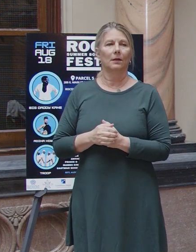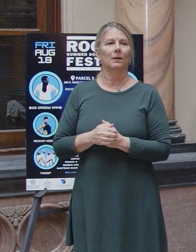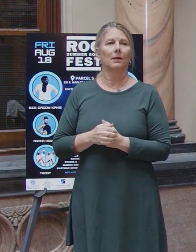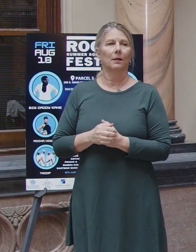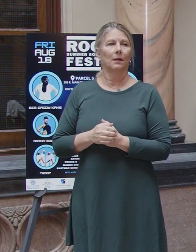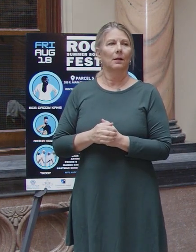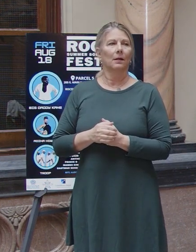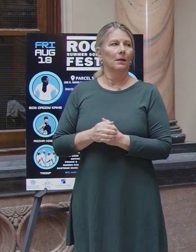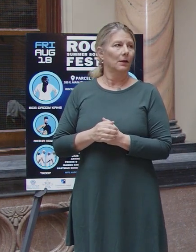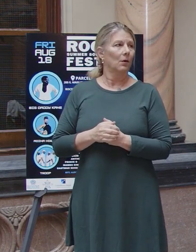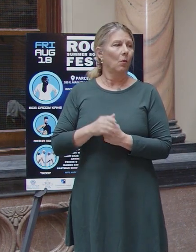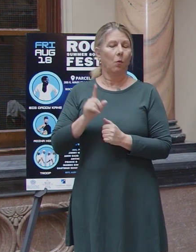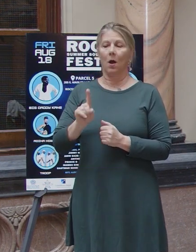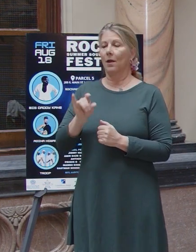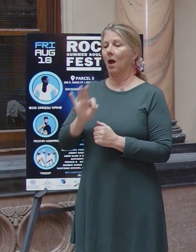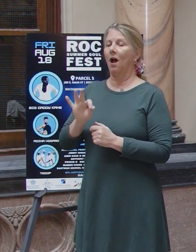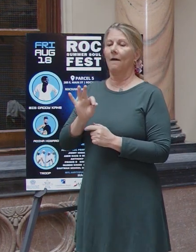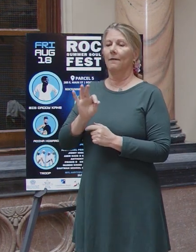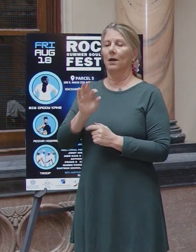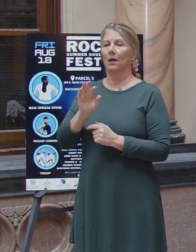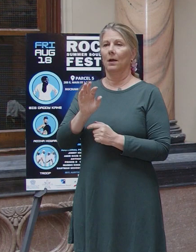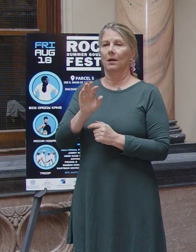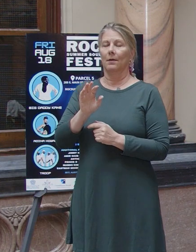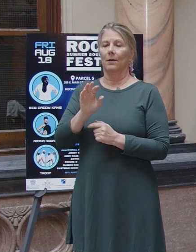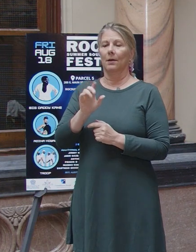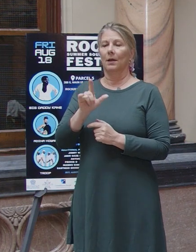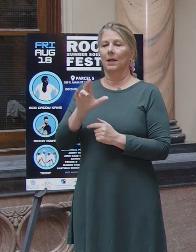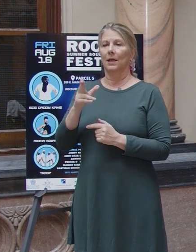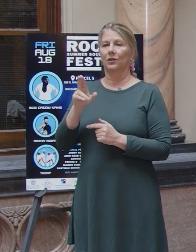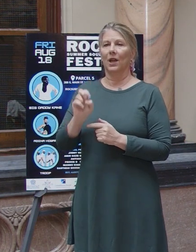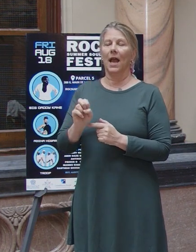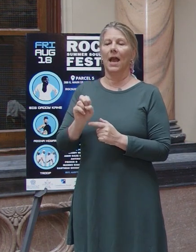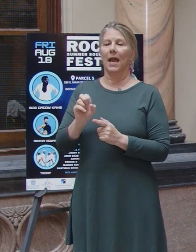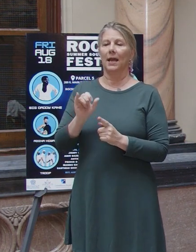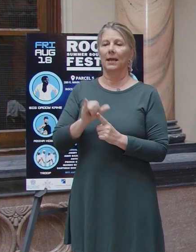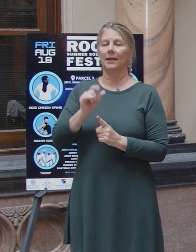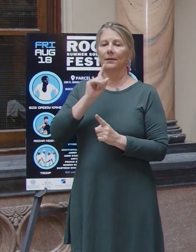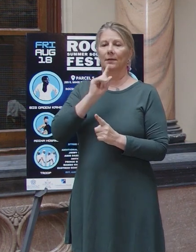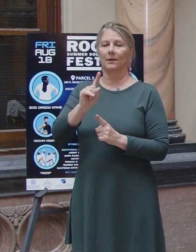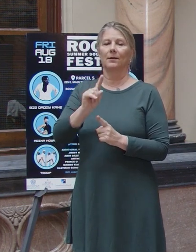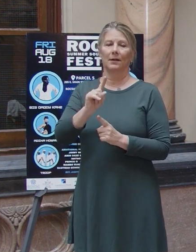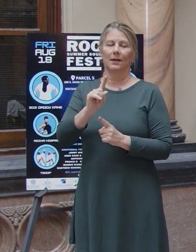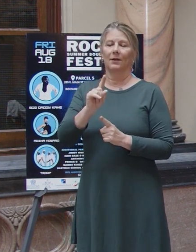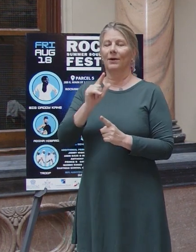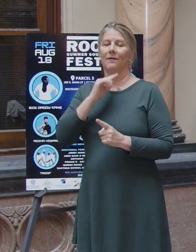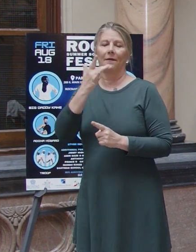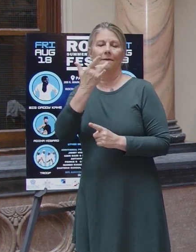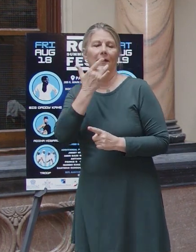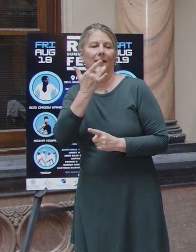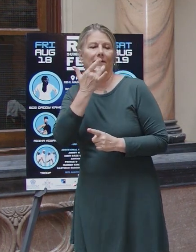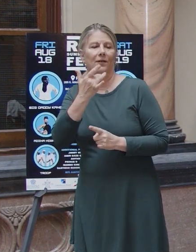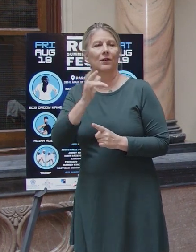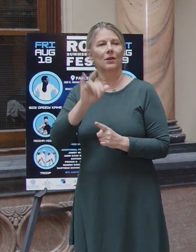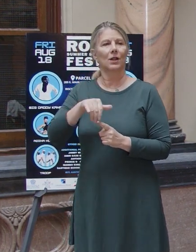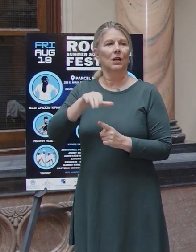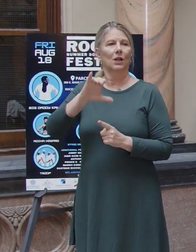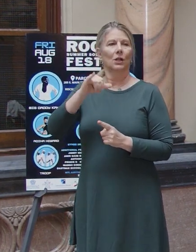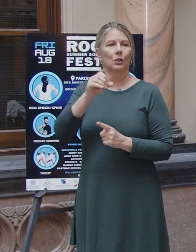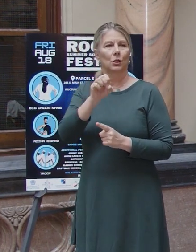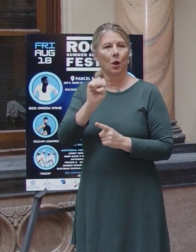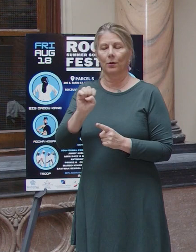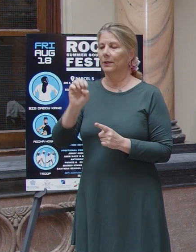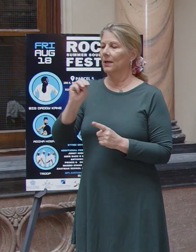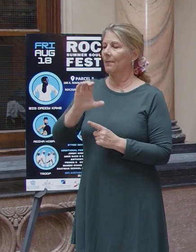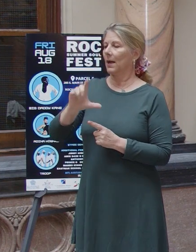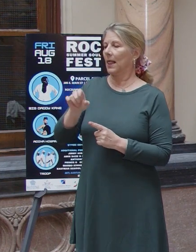District. It's one of her babies that she loves so much is Square Fair. I thought I also saw Josie McCleary. Is Josie in the house? Josie McCleary's in the house.